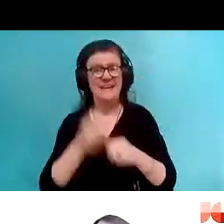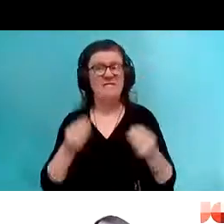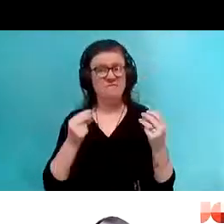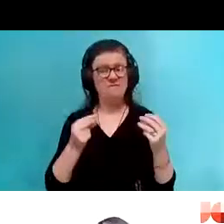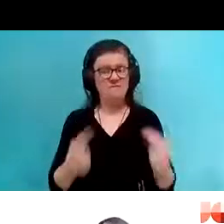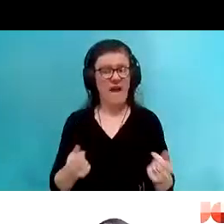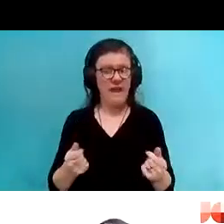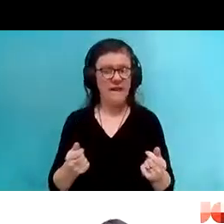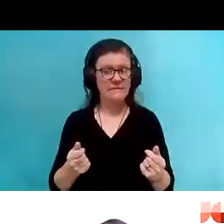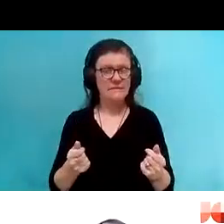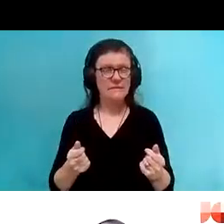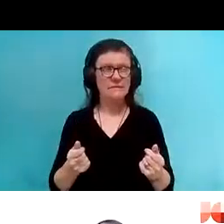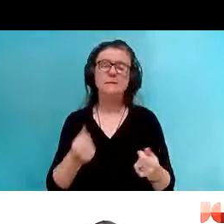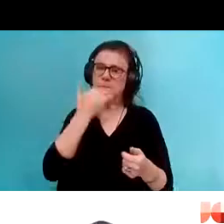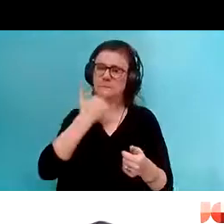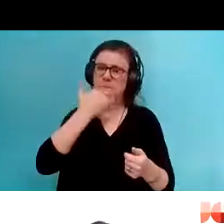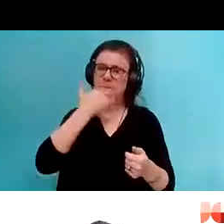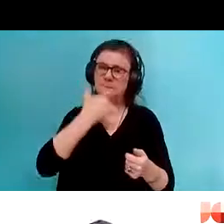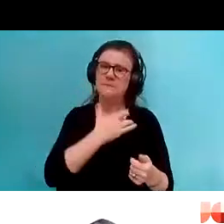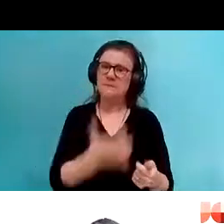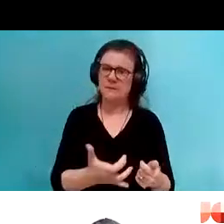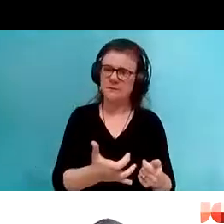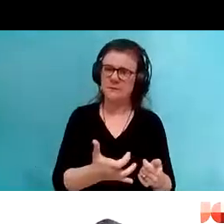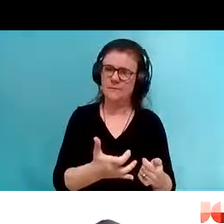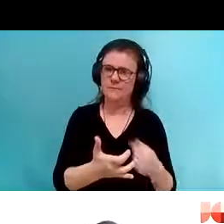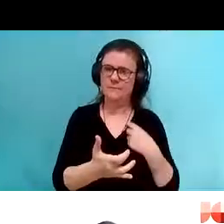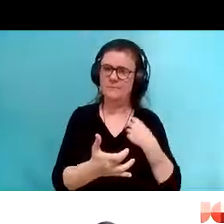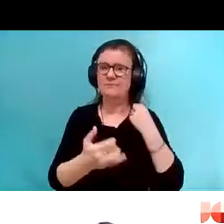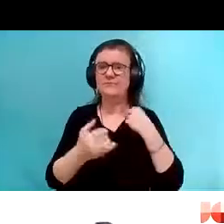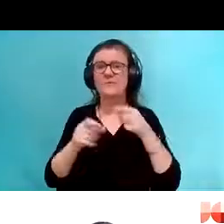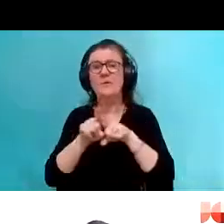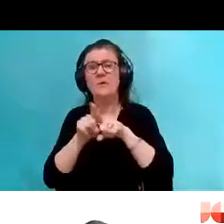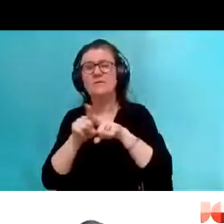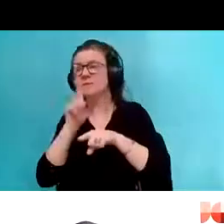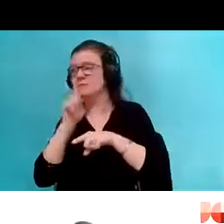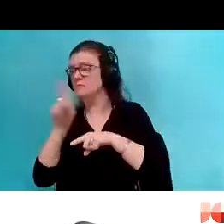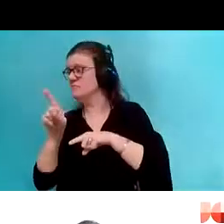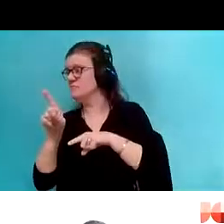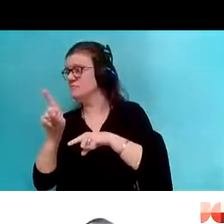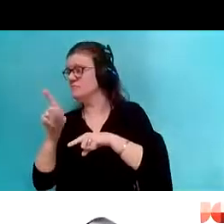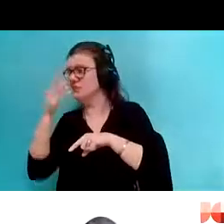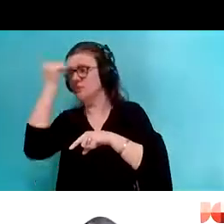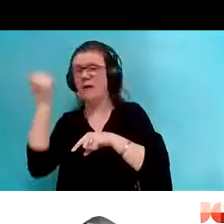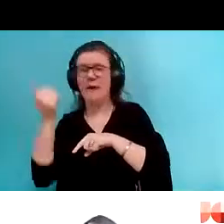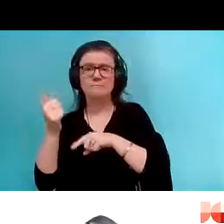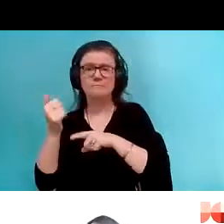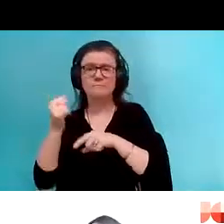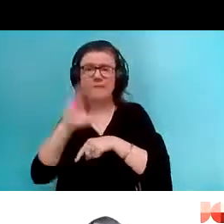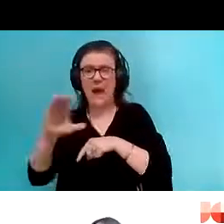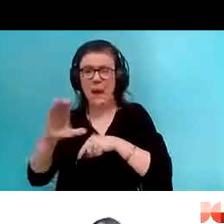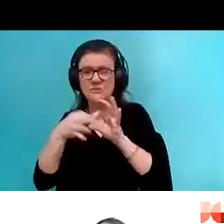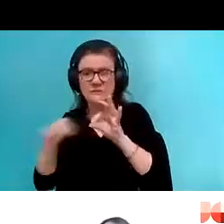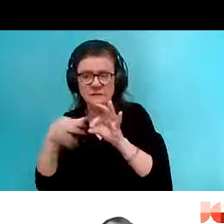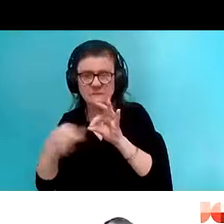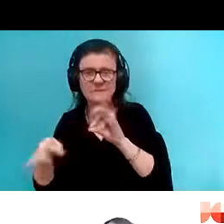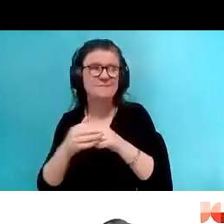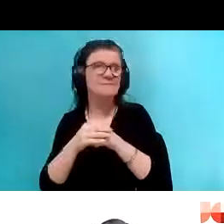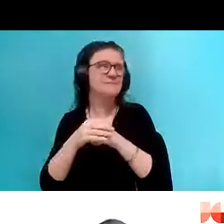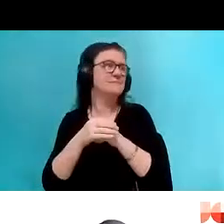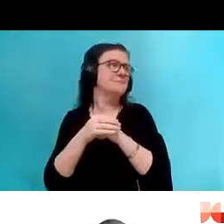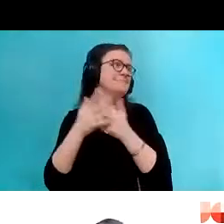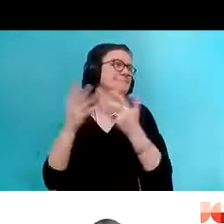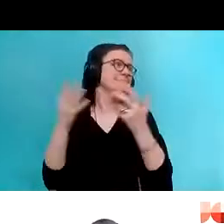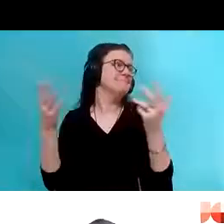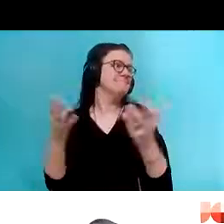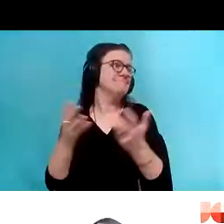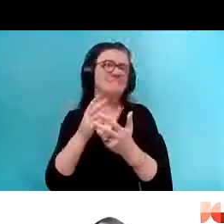fast and forget simple things like making sure that you've got closed captioning on your webinars. So